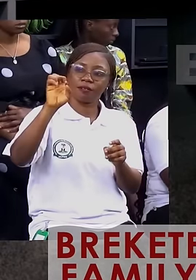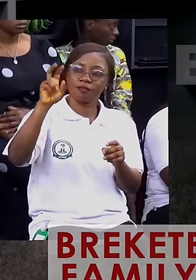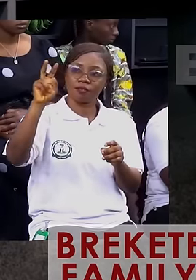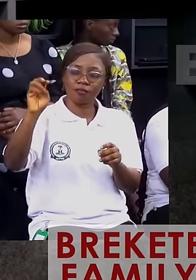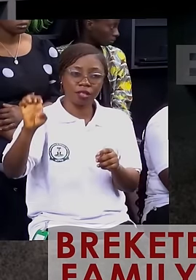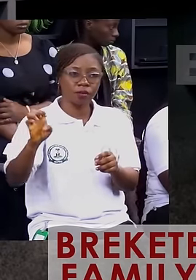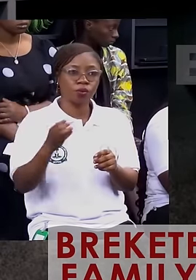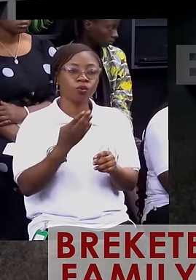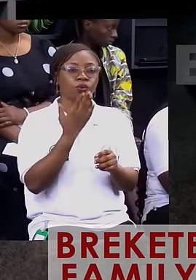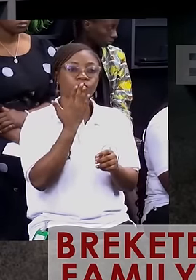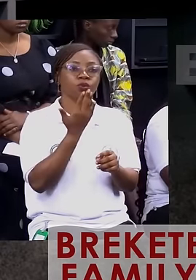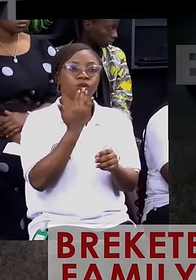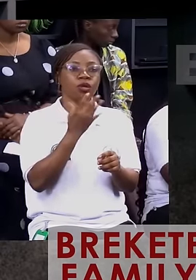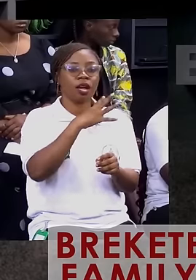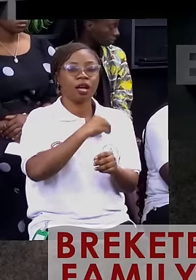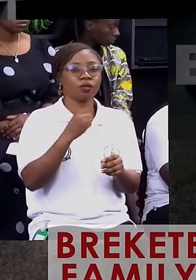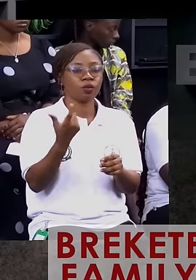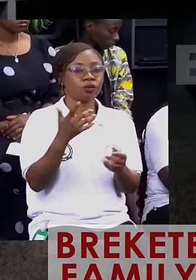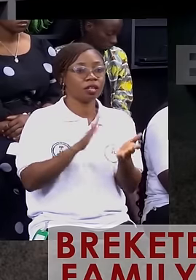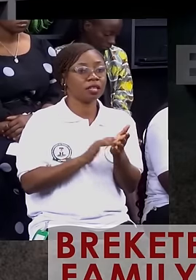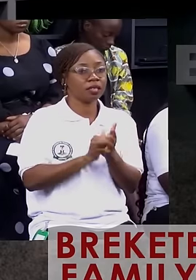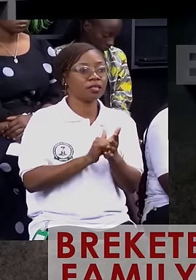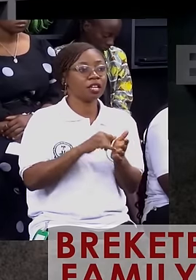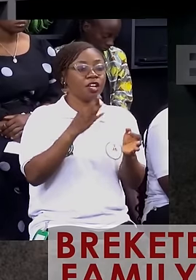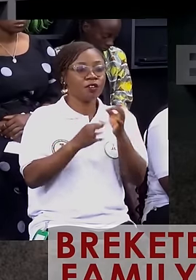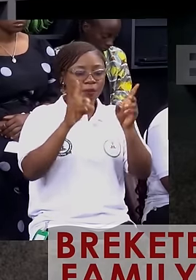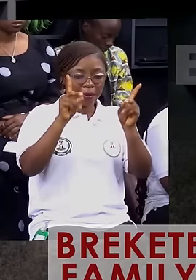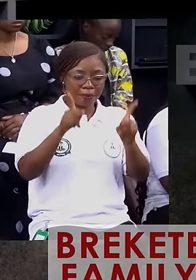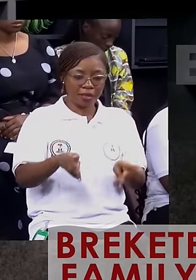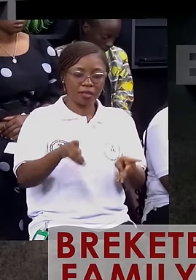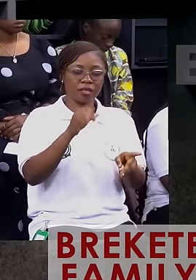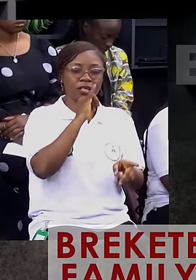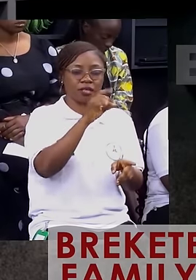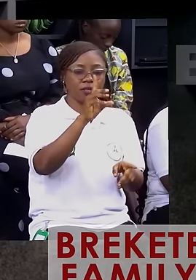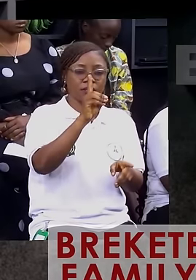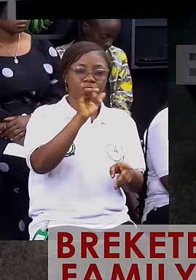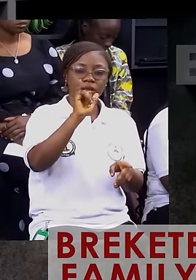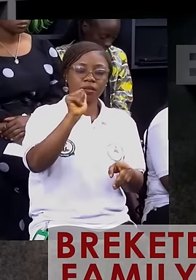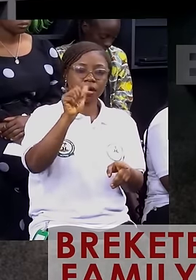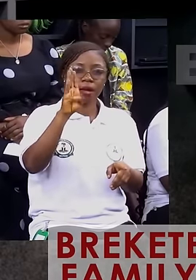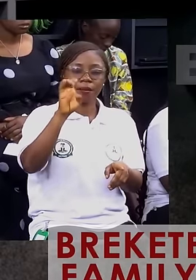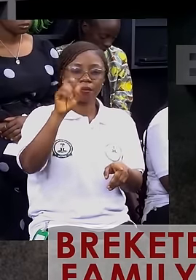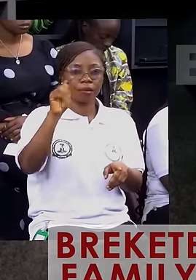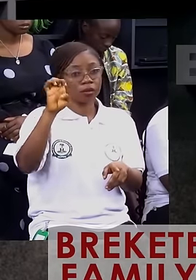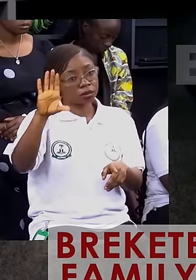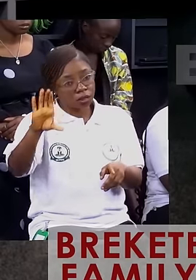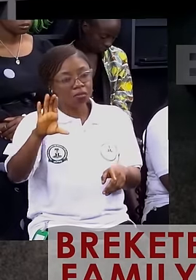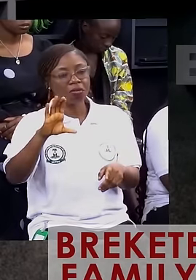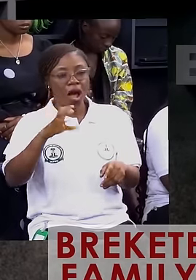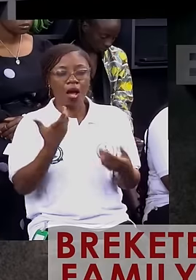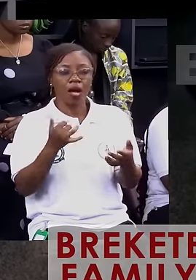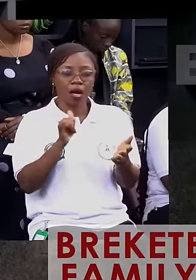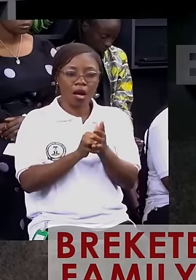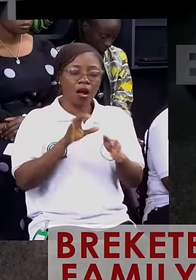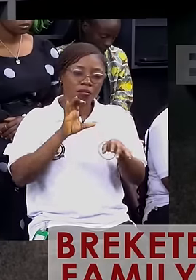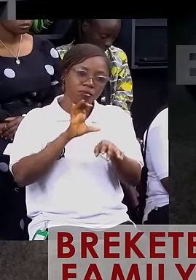sugar and all that. If one is diabetic, you are to avoid it, because it can worsen the diabetes and indirectly cause that.